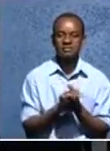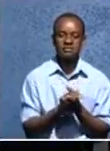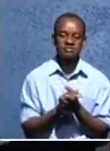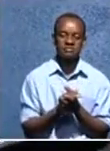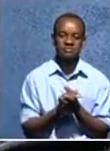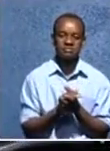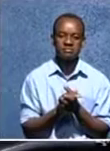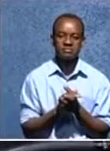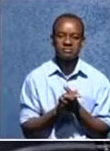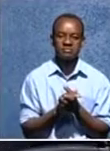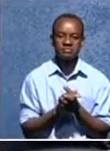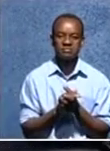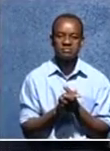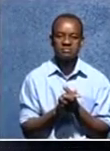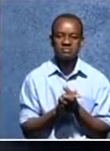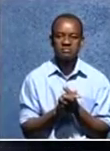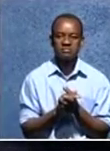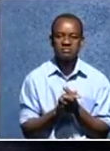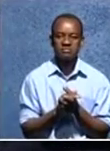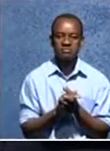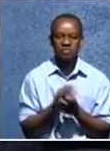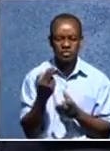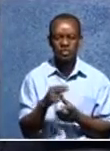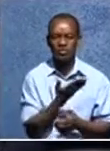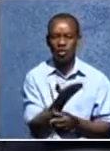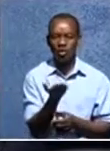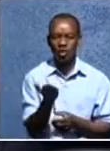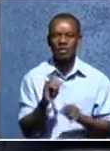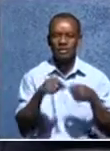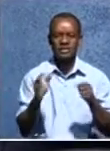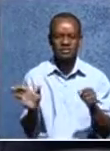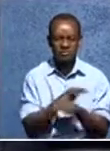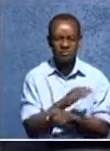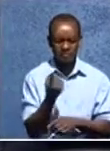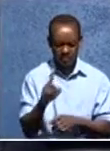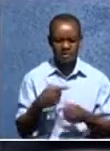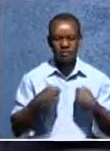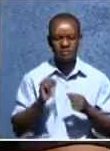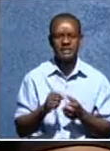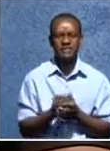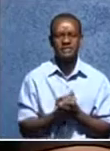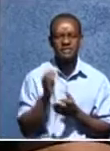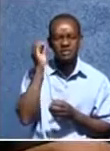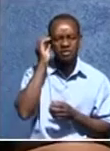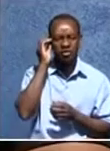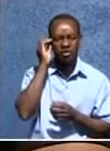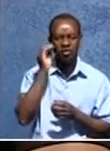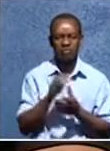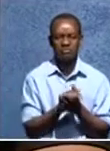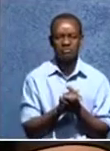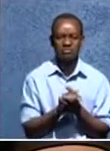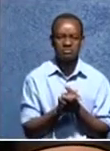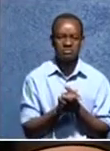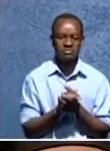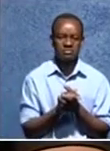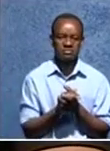smile, but we need to know our clients. We need to treat them as a special guest within our country to make sure that they do return. So yes, I